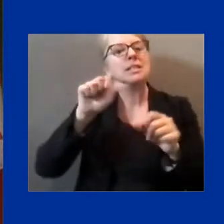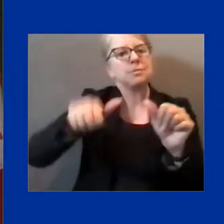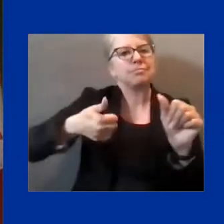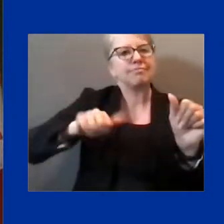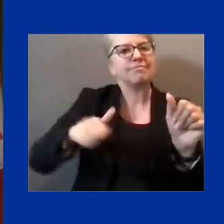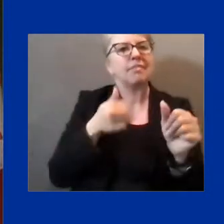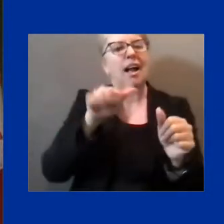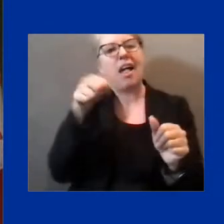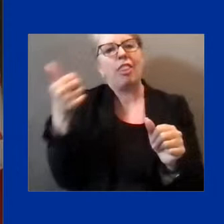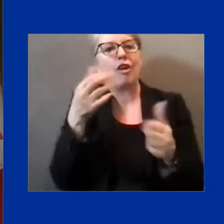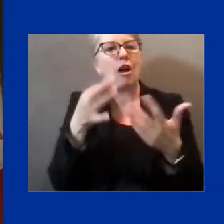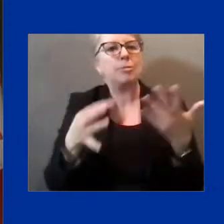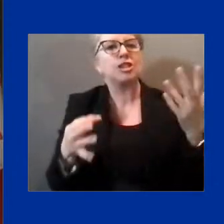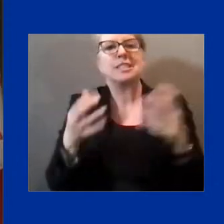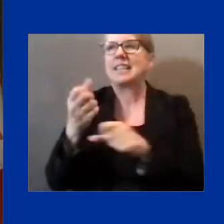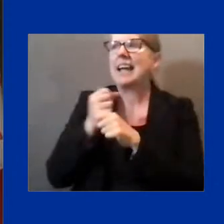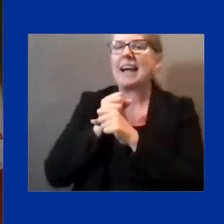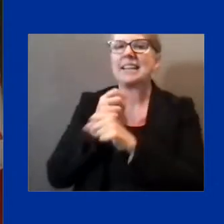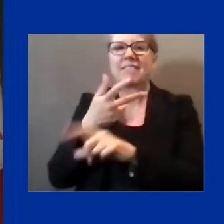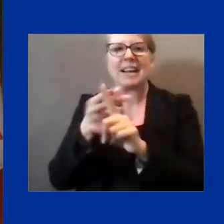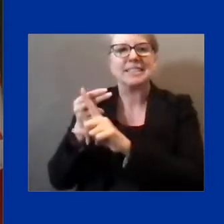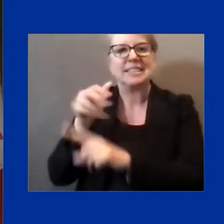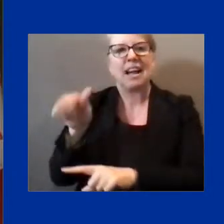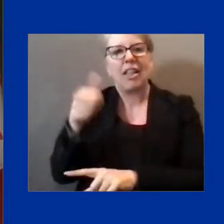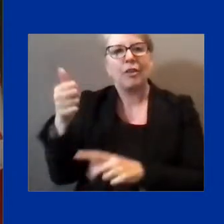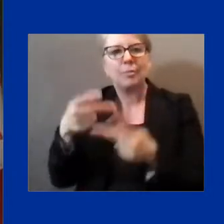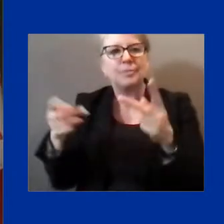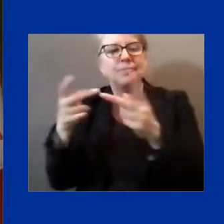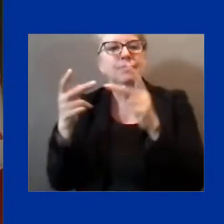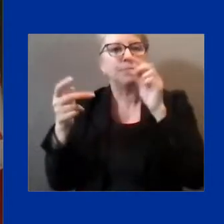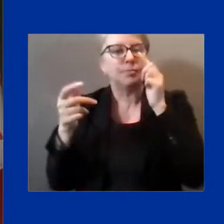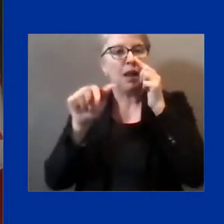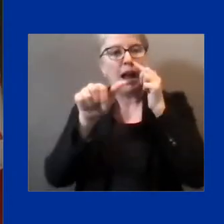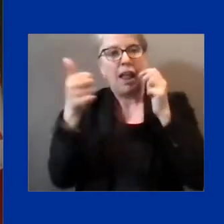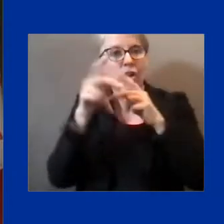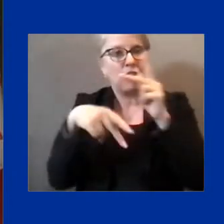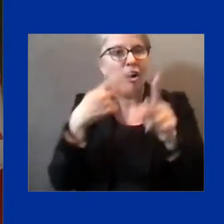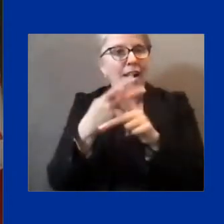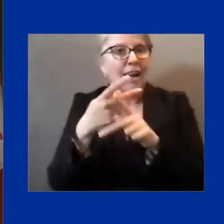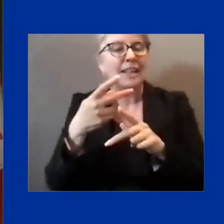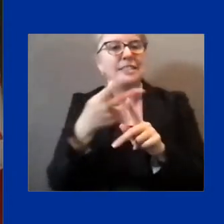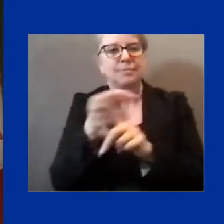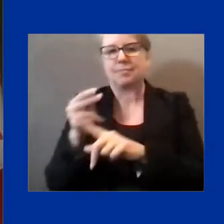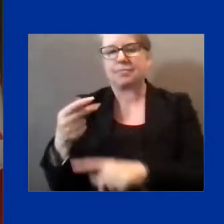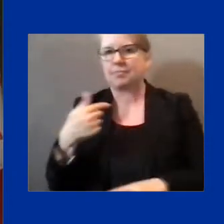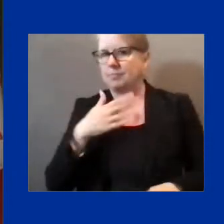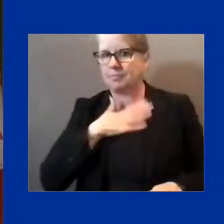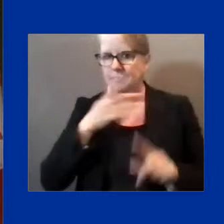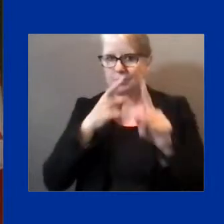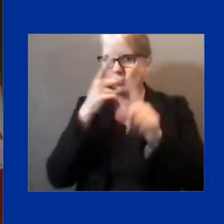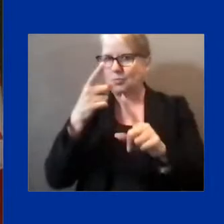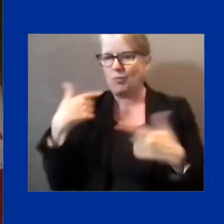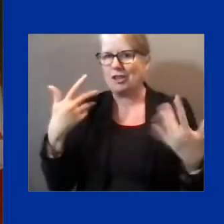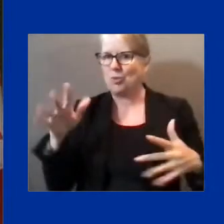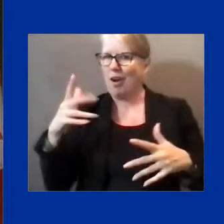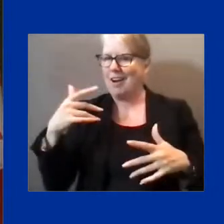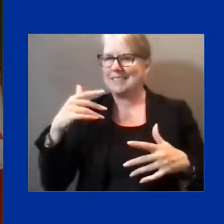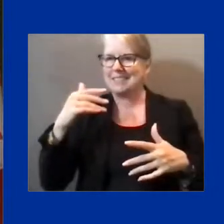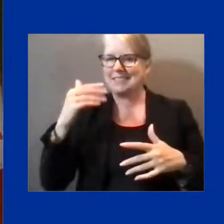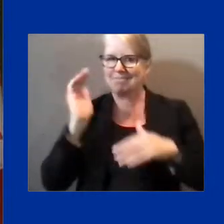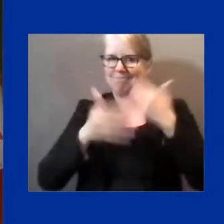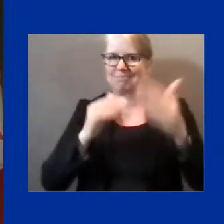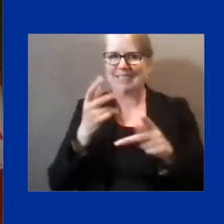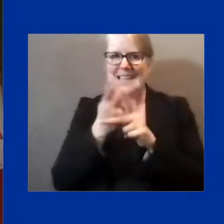getting vaccine from somewhere else or another type of vaccine. And I certainly don't want to slow down the movement that we have now, the direction we're